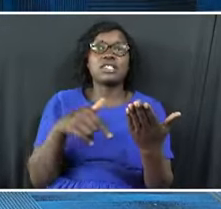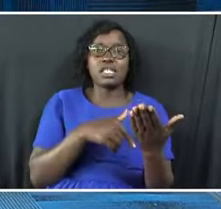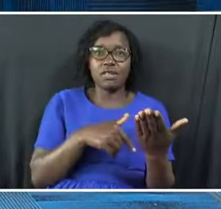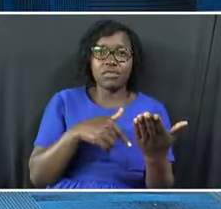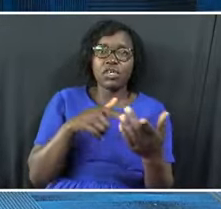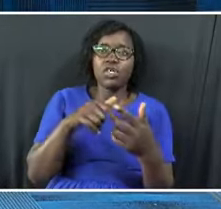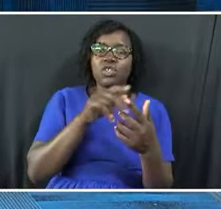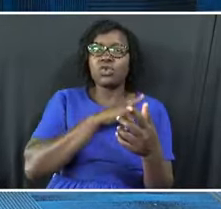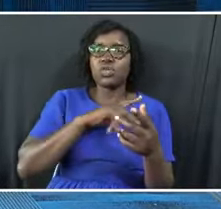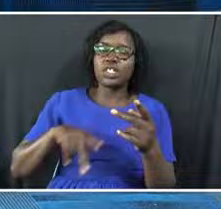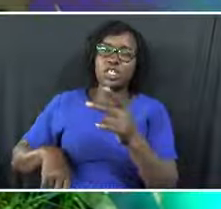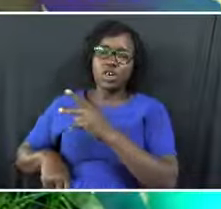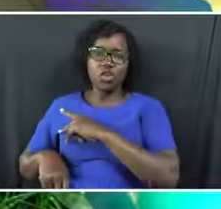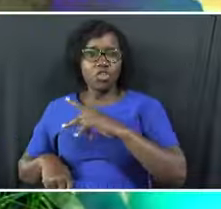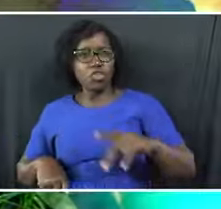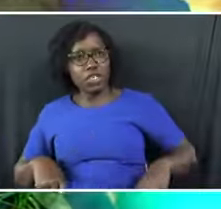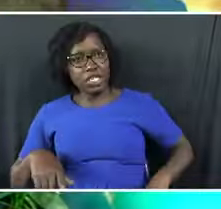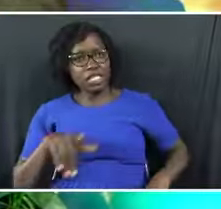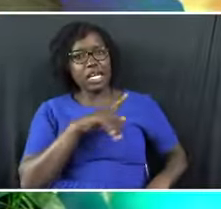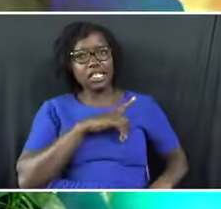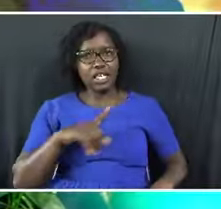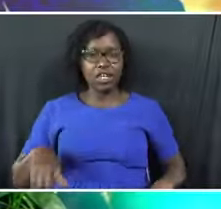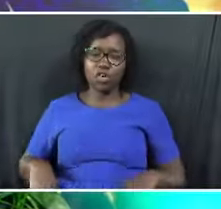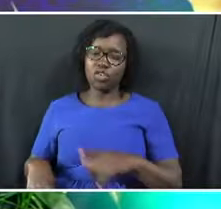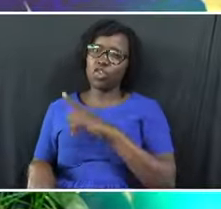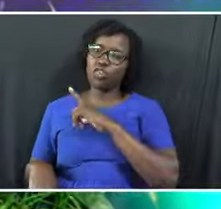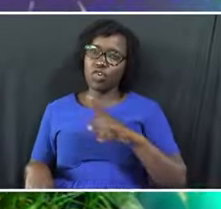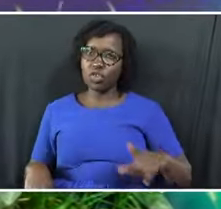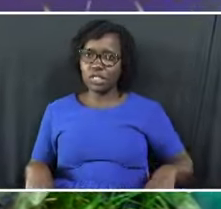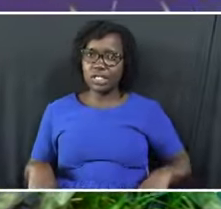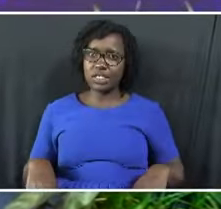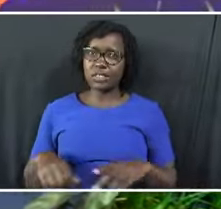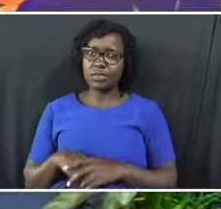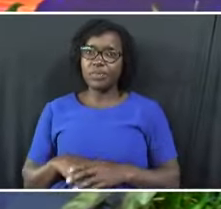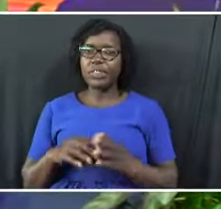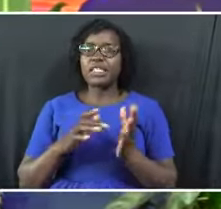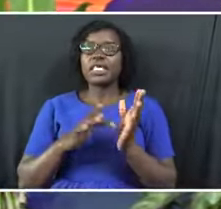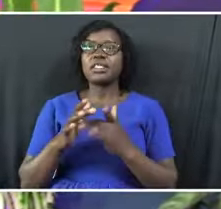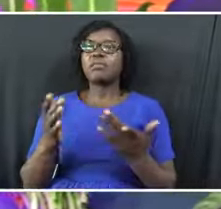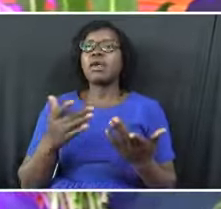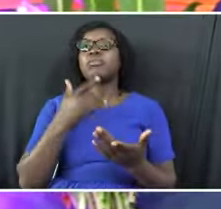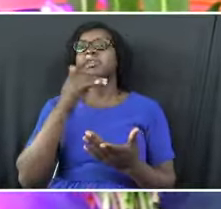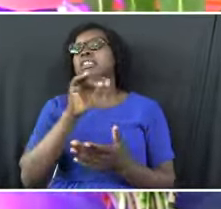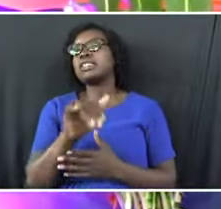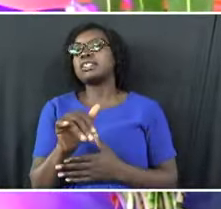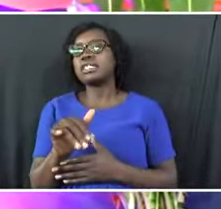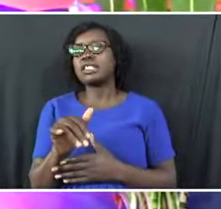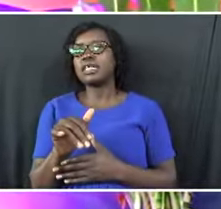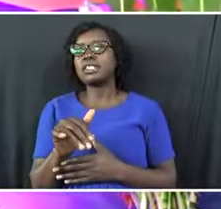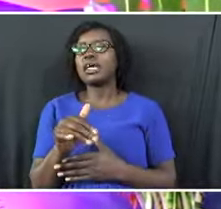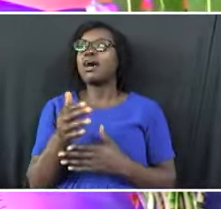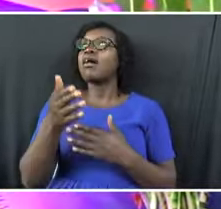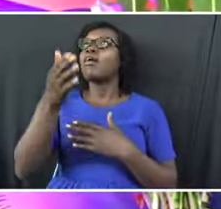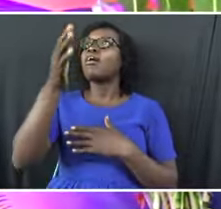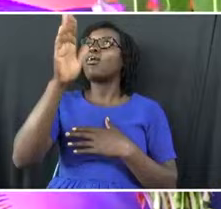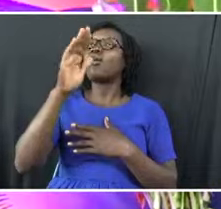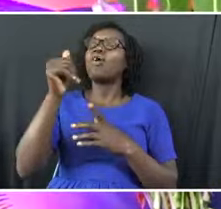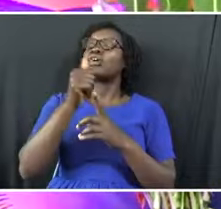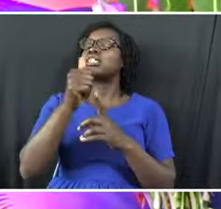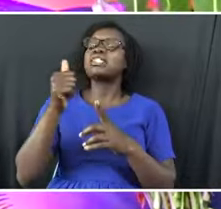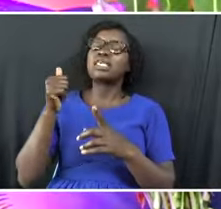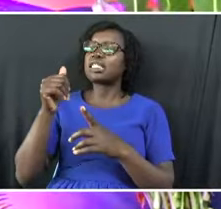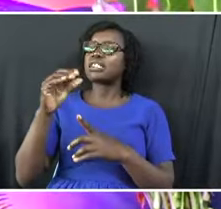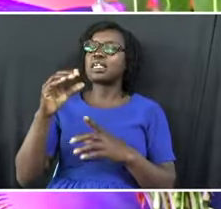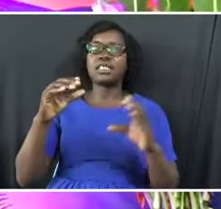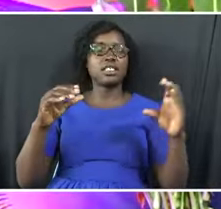the King of Kings and the Lord of Lords? Bible says that God rejected